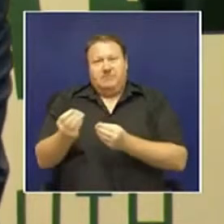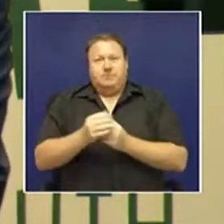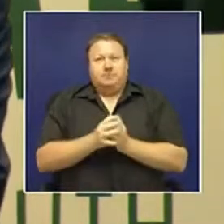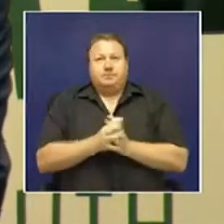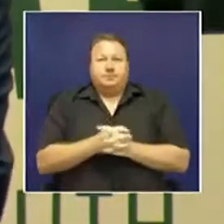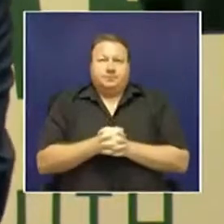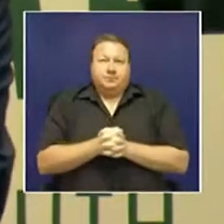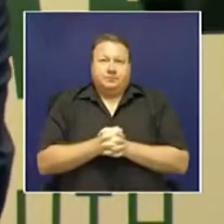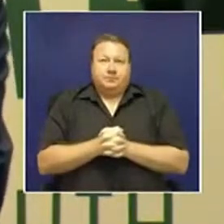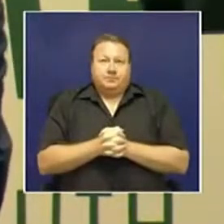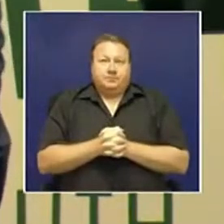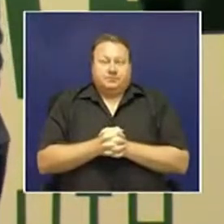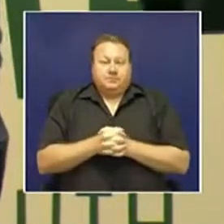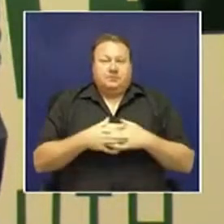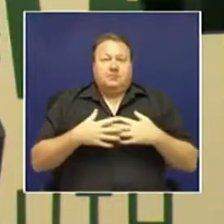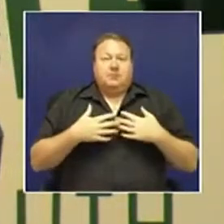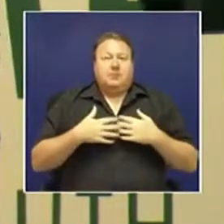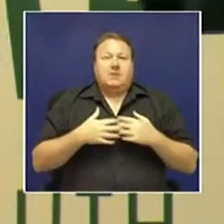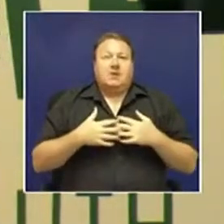In health and education,